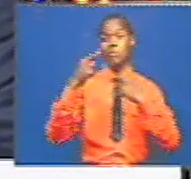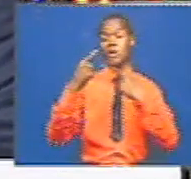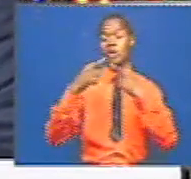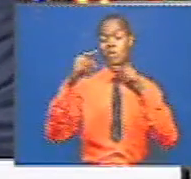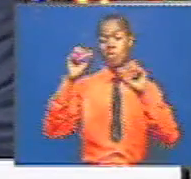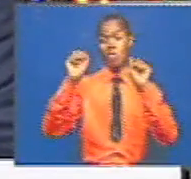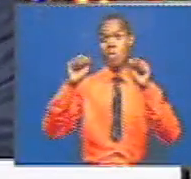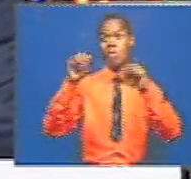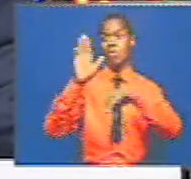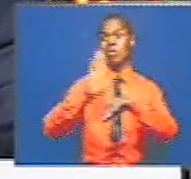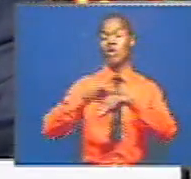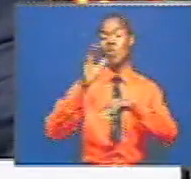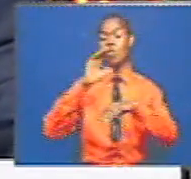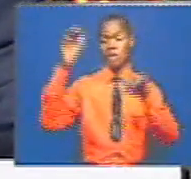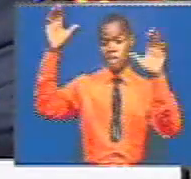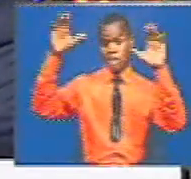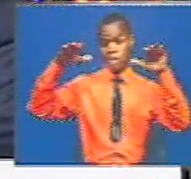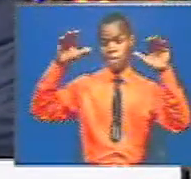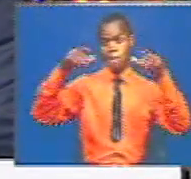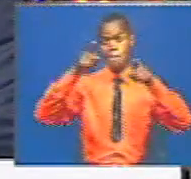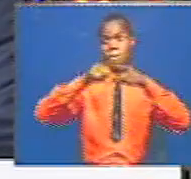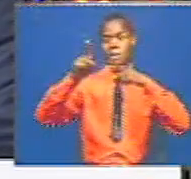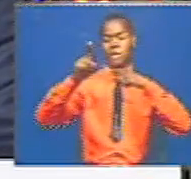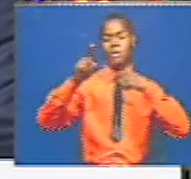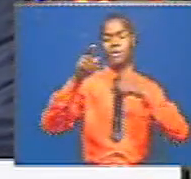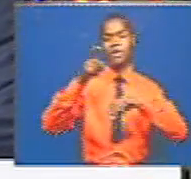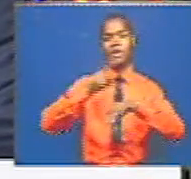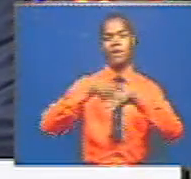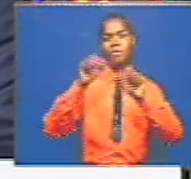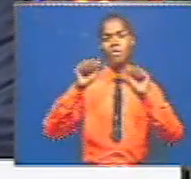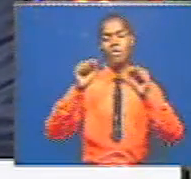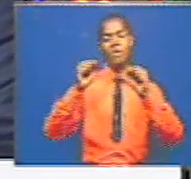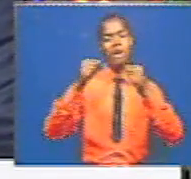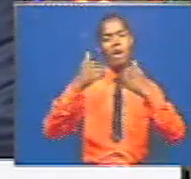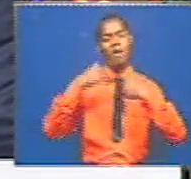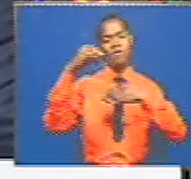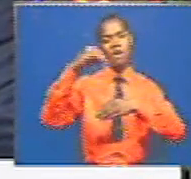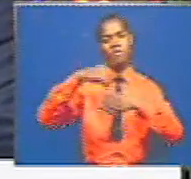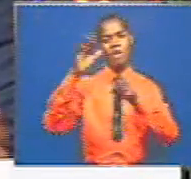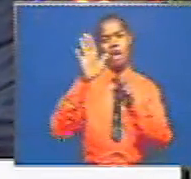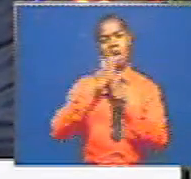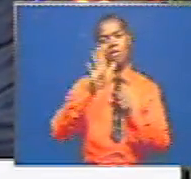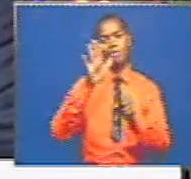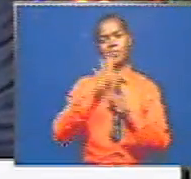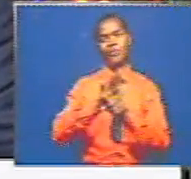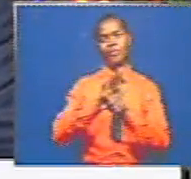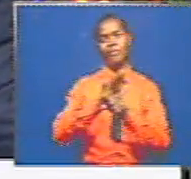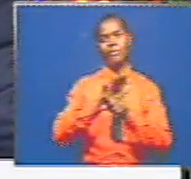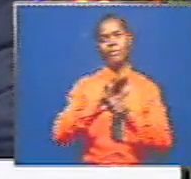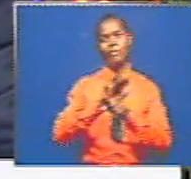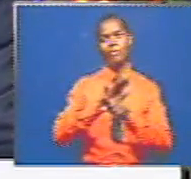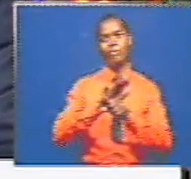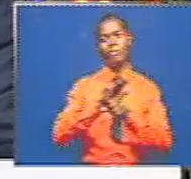water, rainwater. But over time, we have not invested a lot in tapping